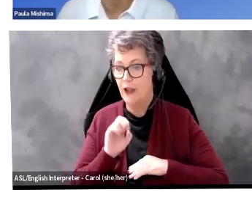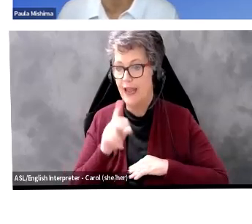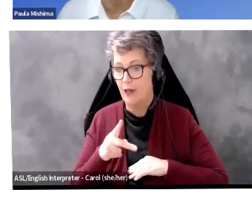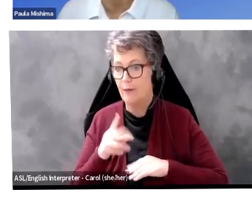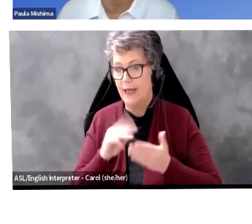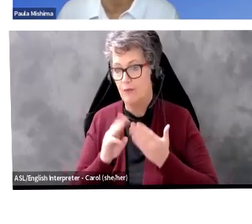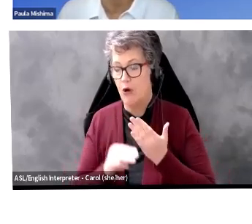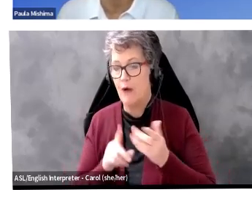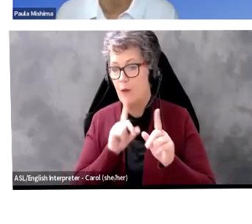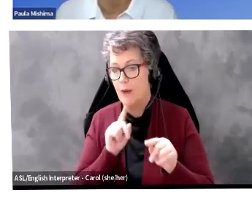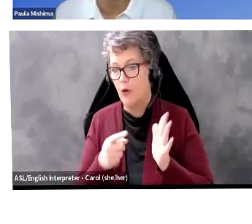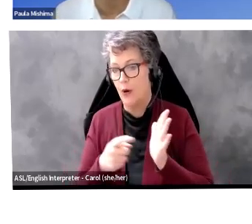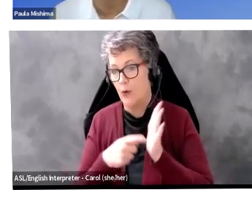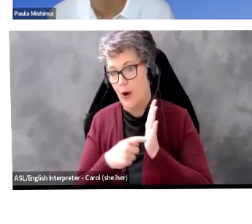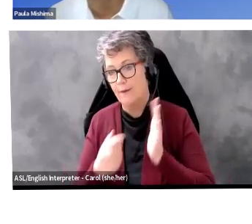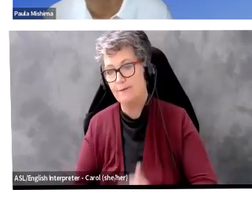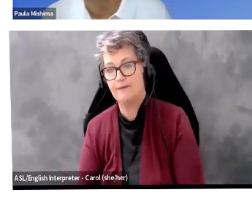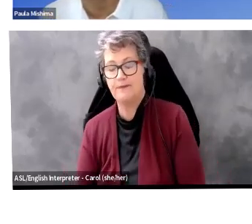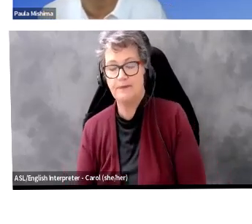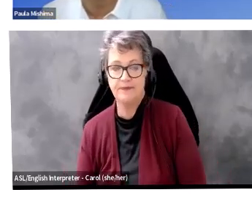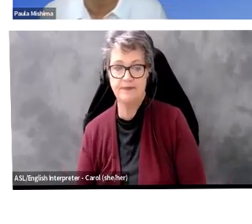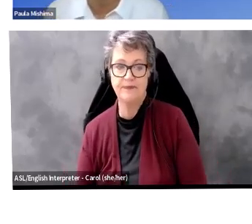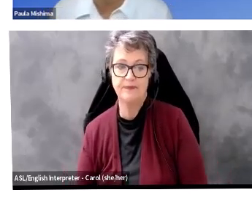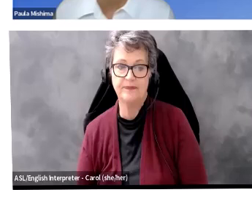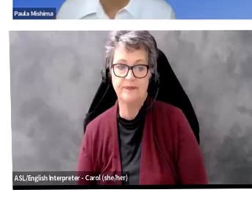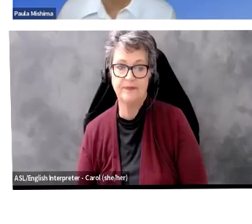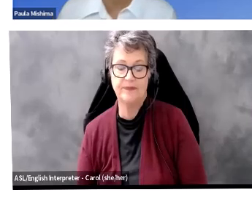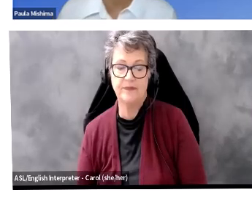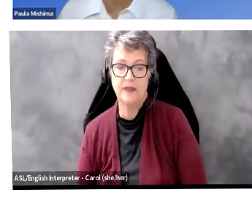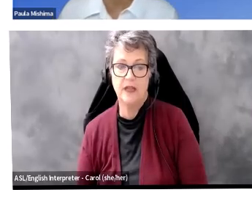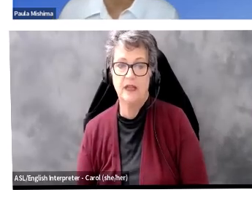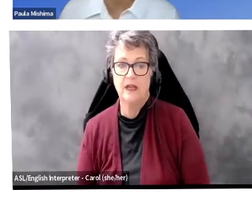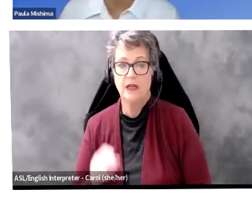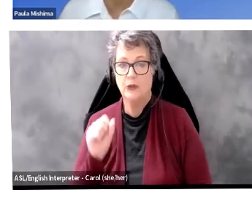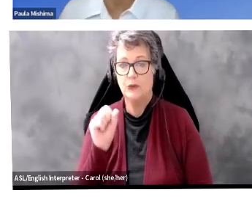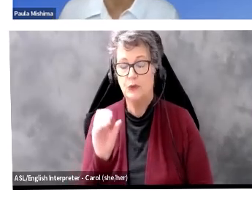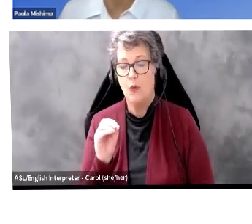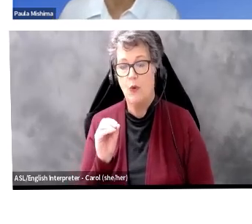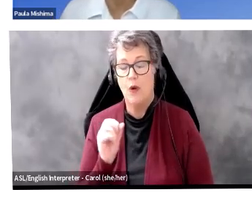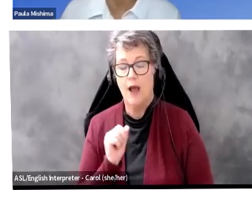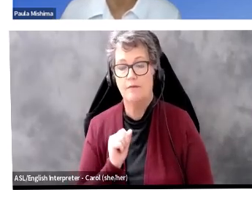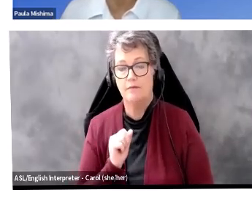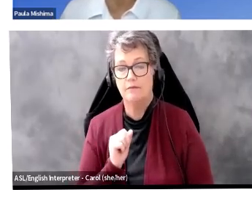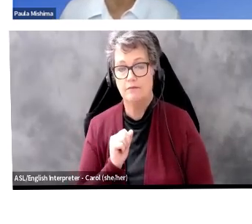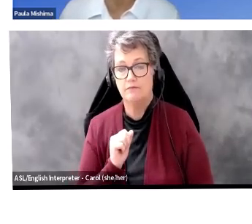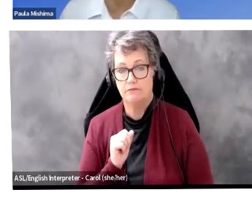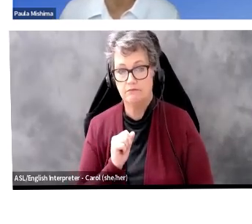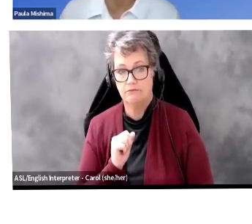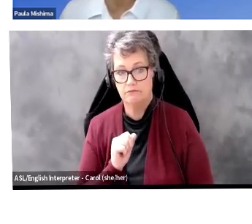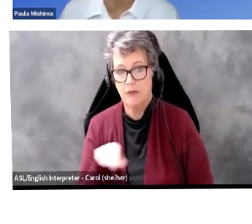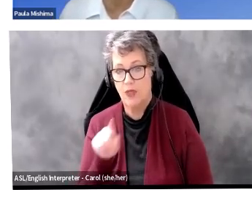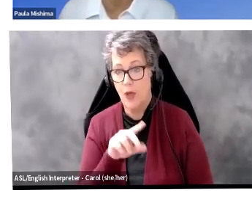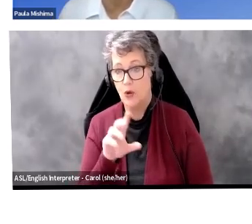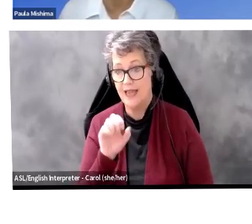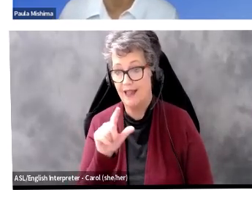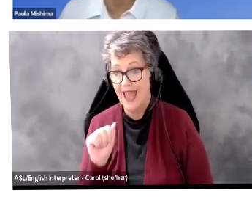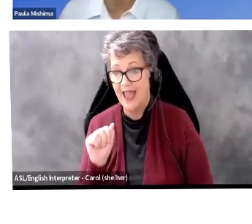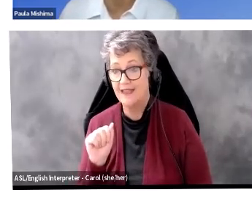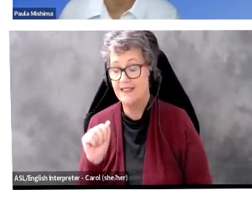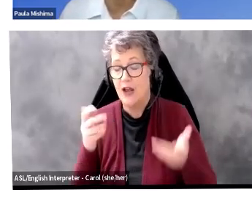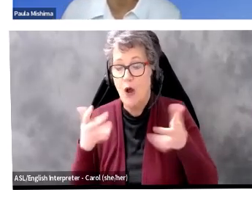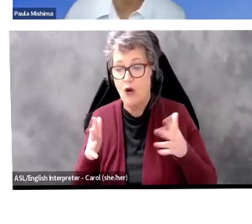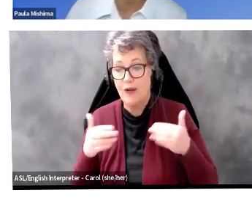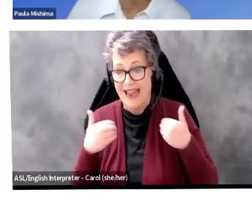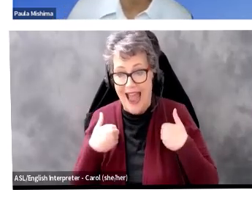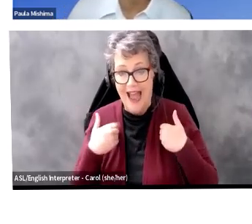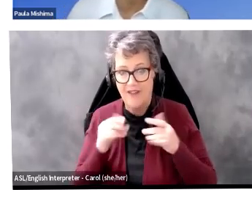programs, program reporting to CALPADS. So those LEAs that already have